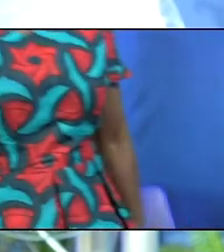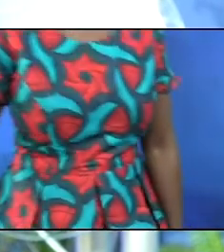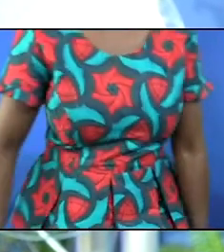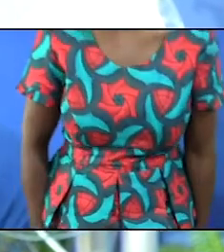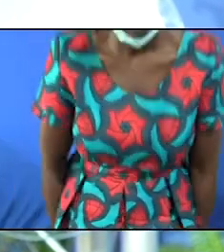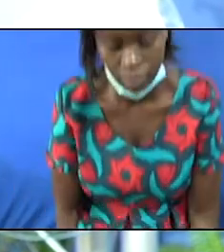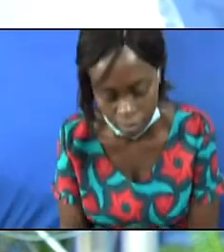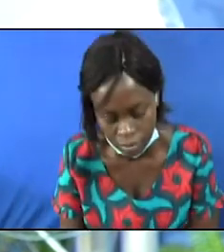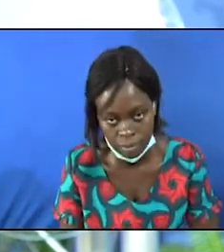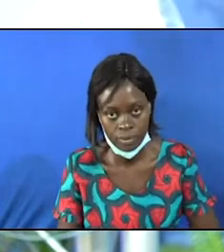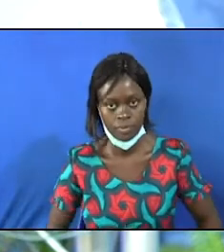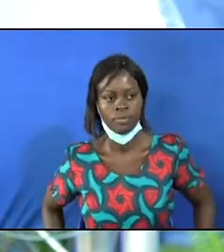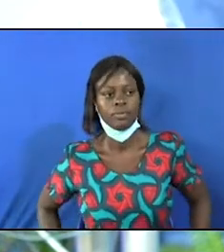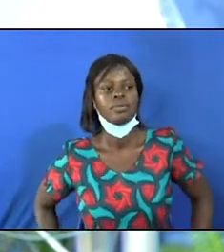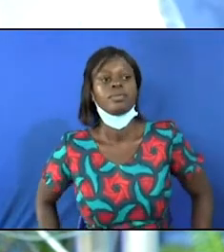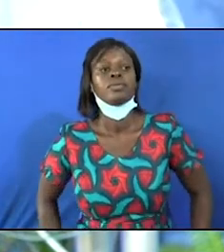preaching.